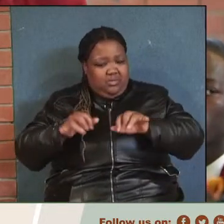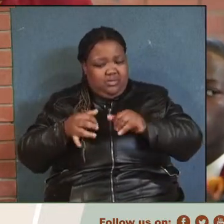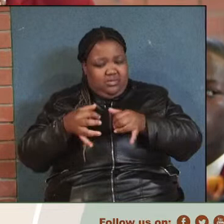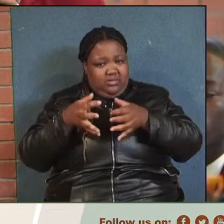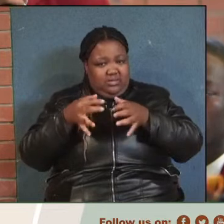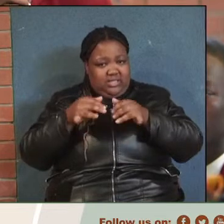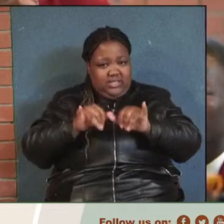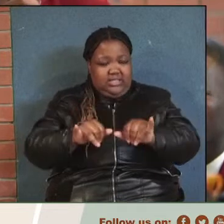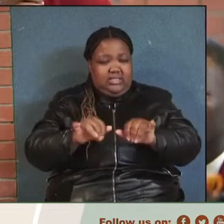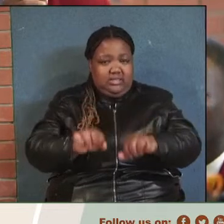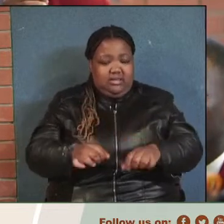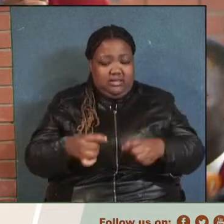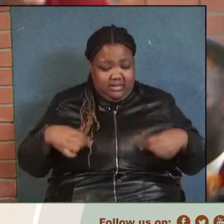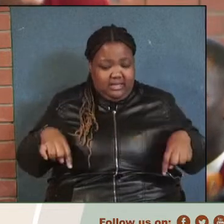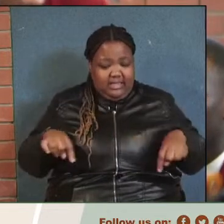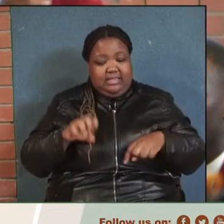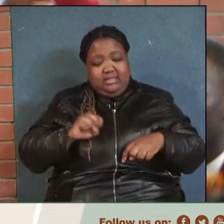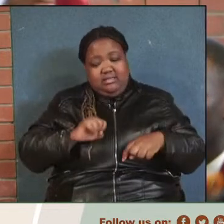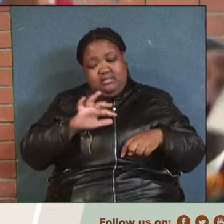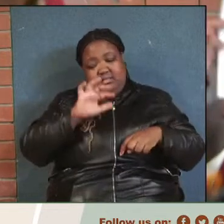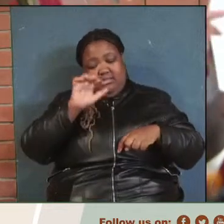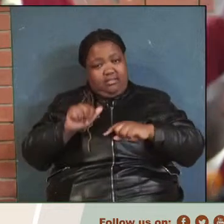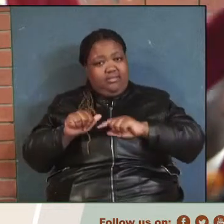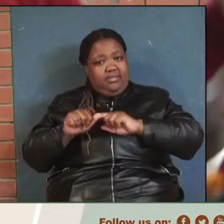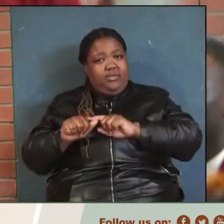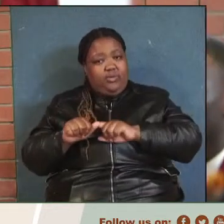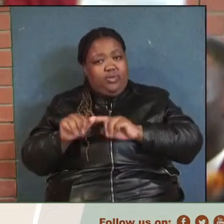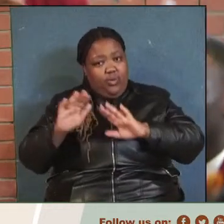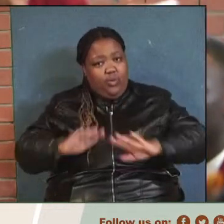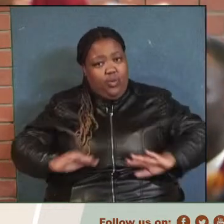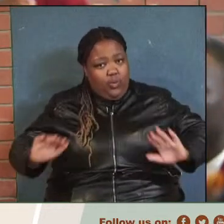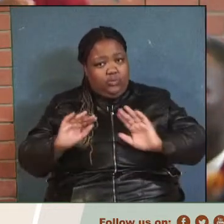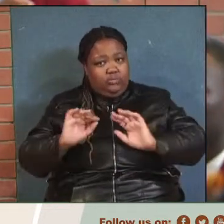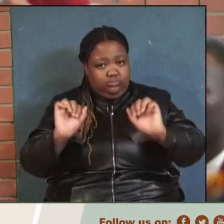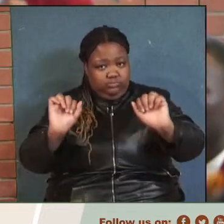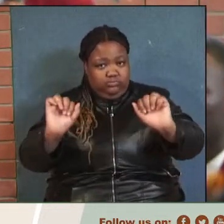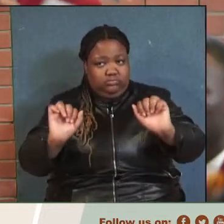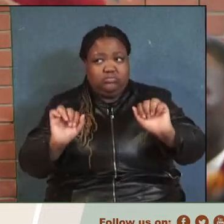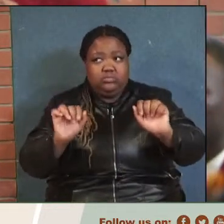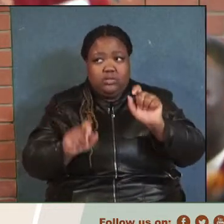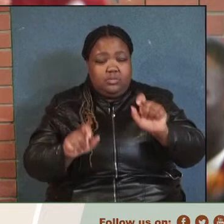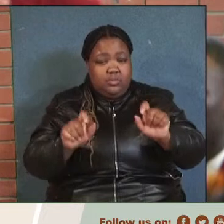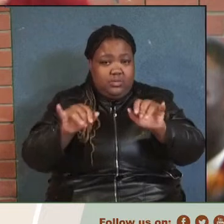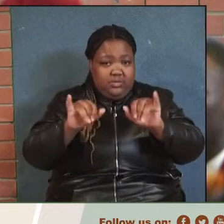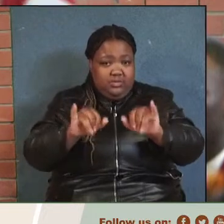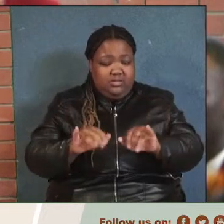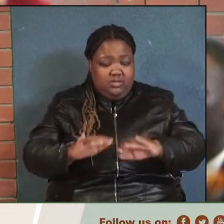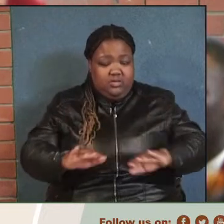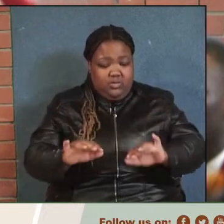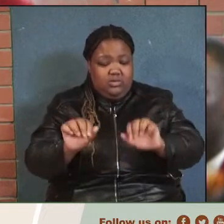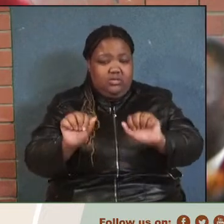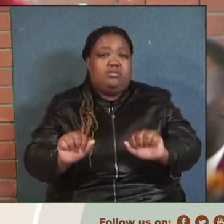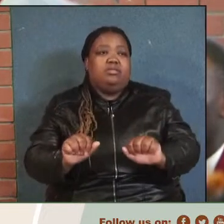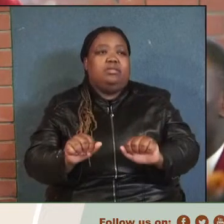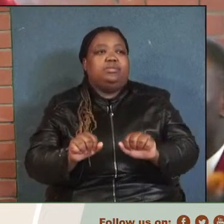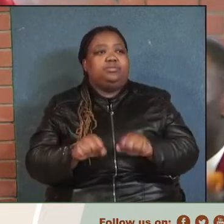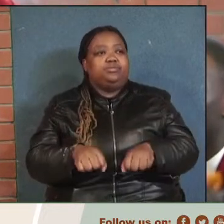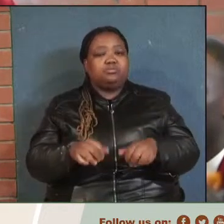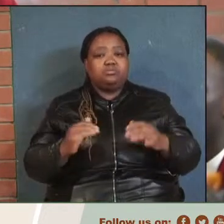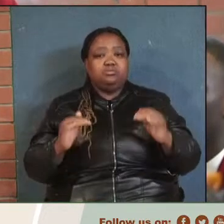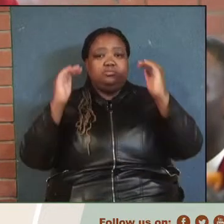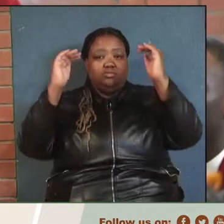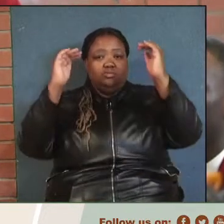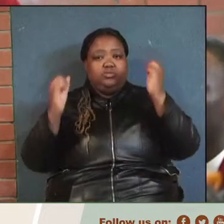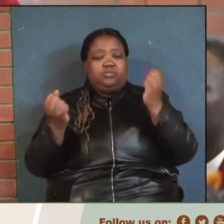that we, as South Africa, we believe that South Africa belongs to all that lives in it. Therefore, the High Court of South Africa had made